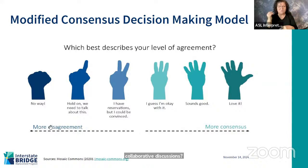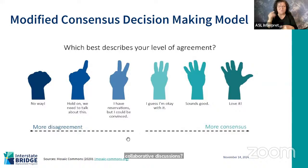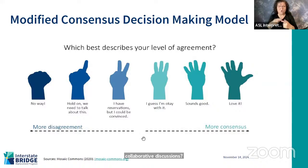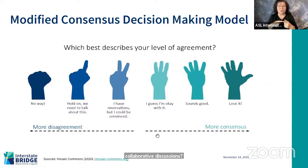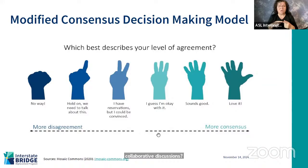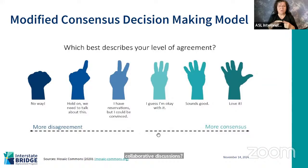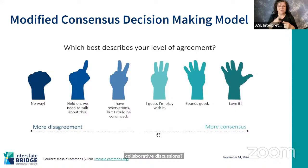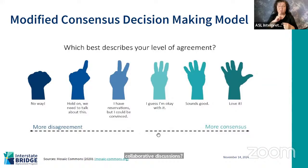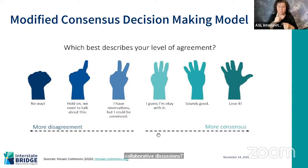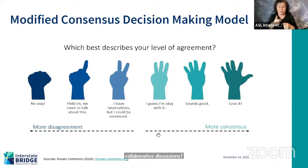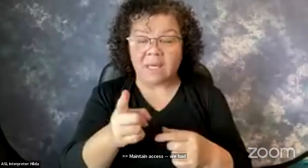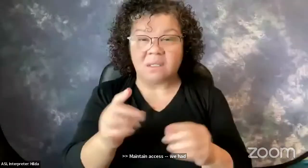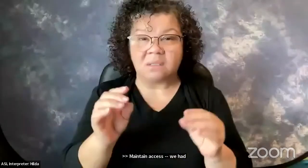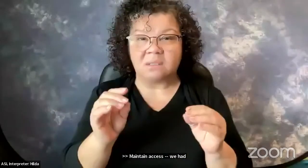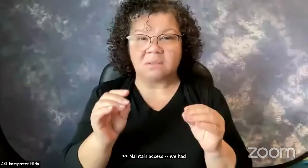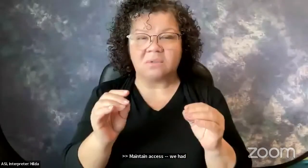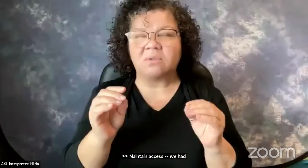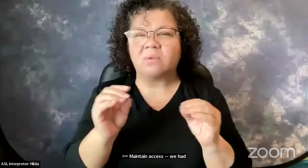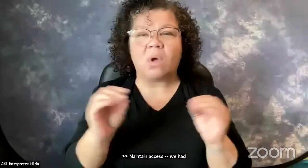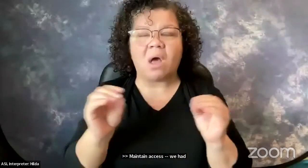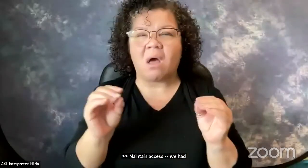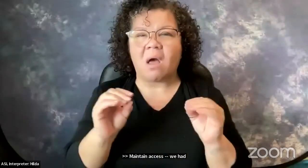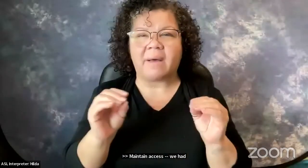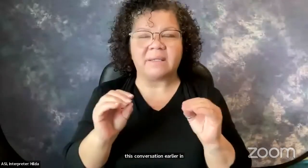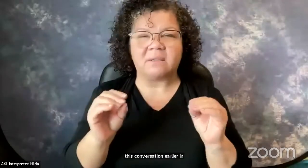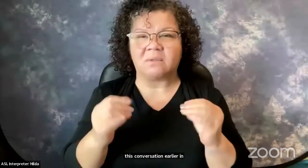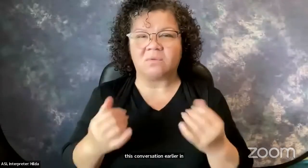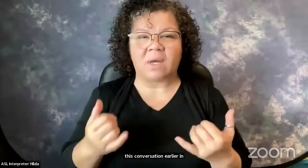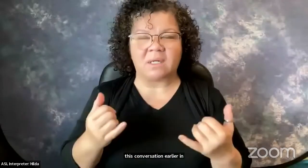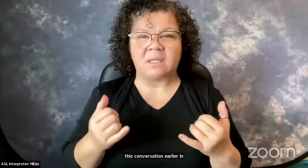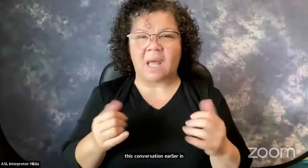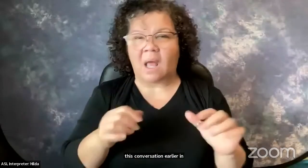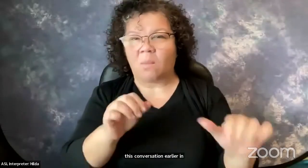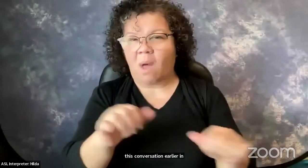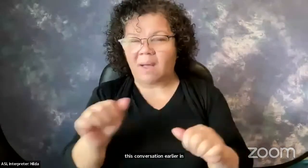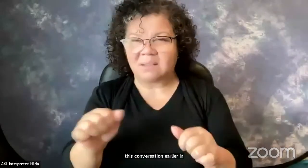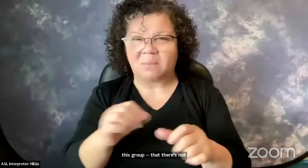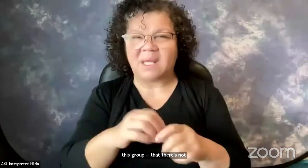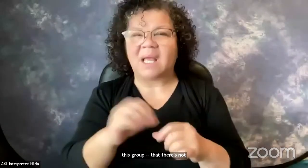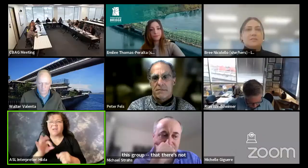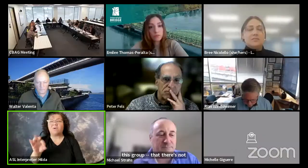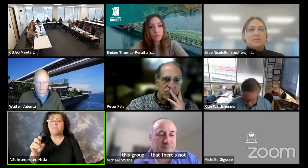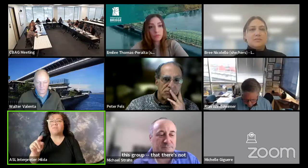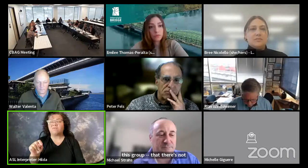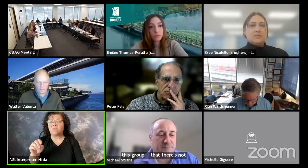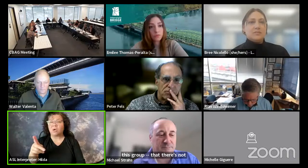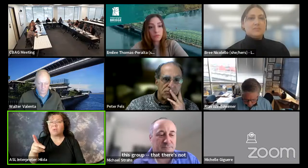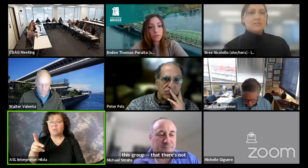there is not right now likely in the footprint of the bridge